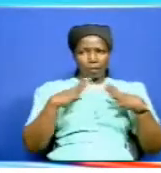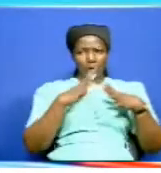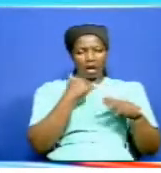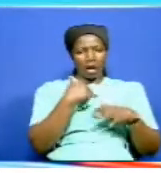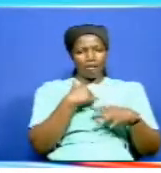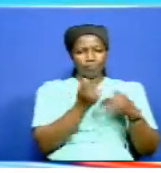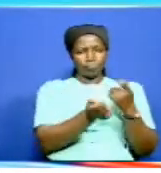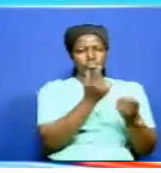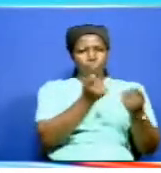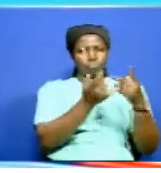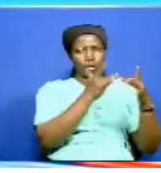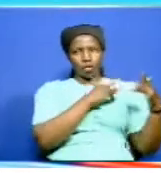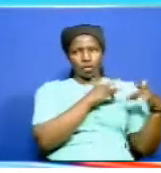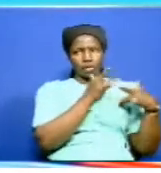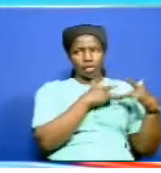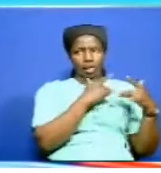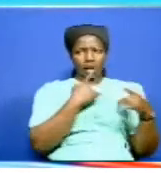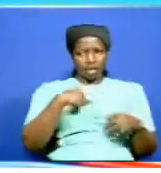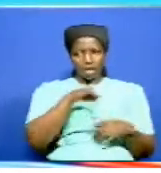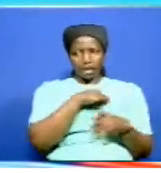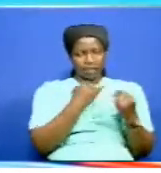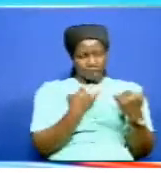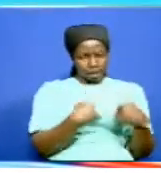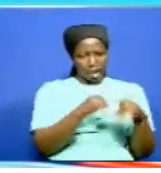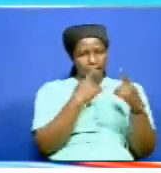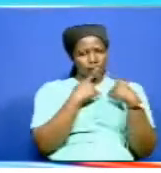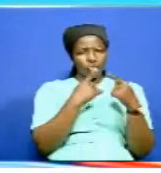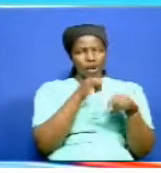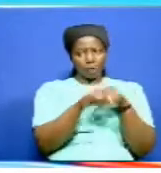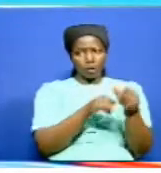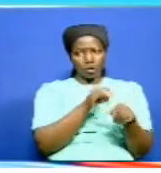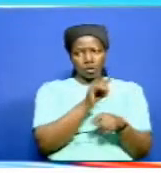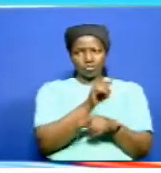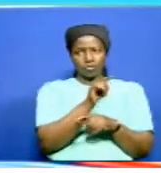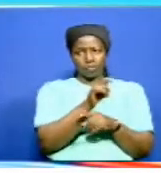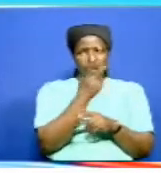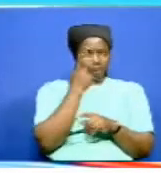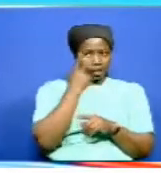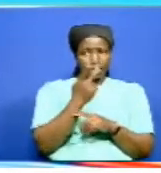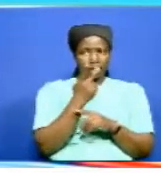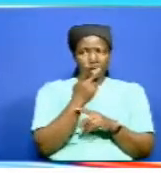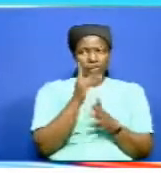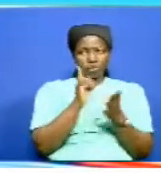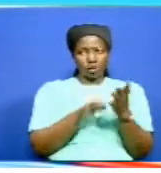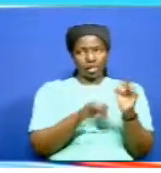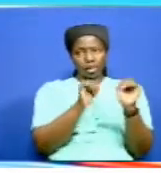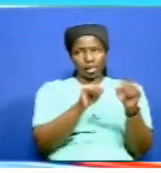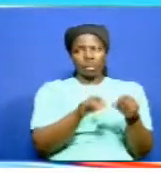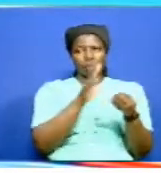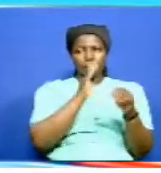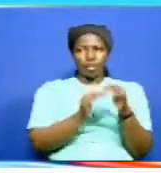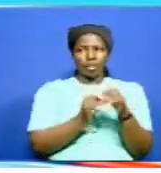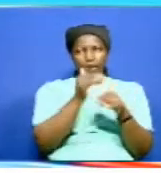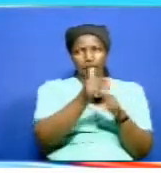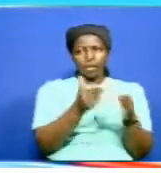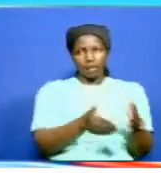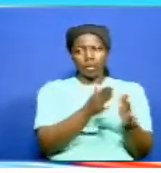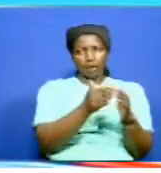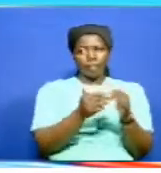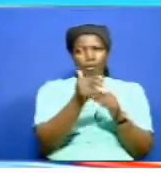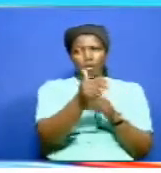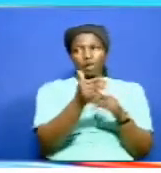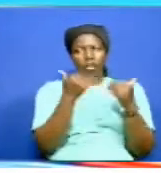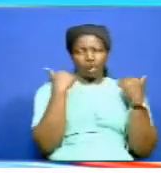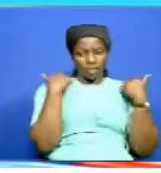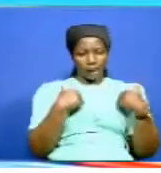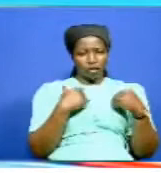of the concerns, and we are trying to address them and seeing what could be the next way forward. And I'm